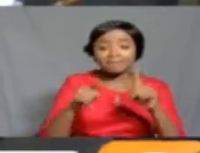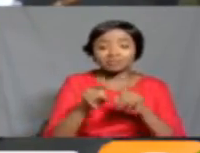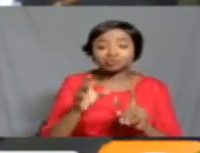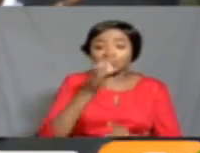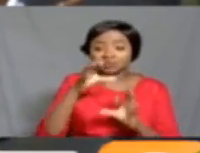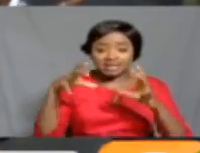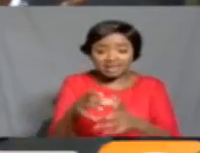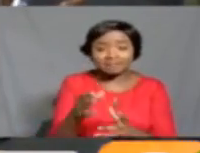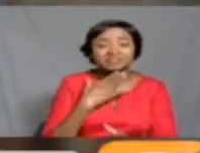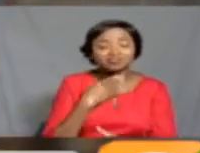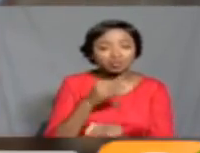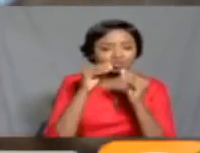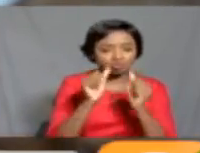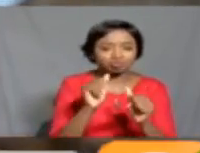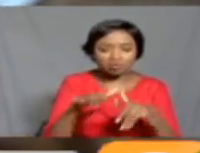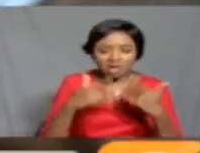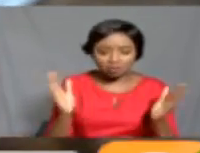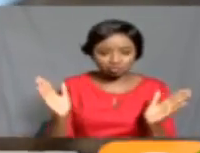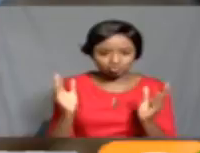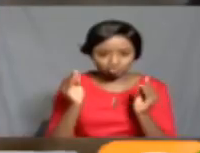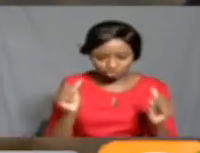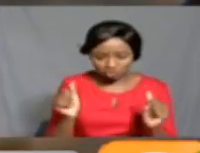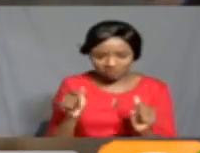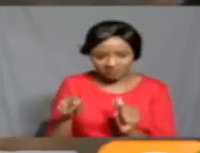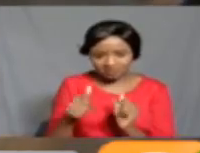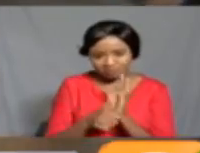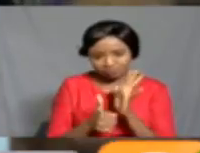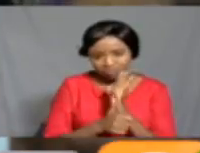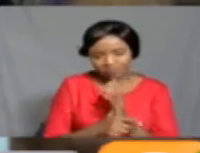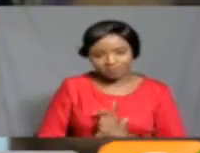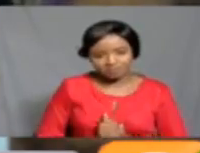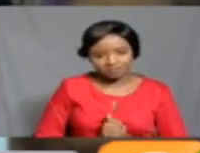companies are seeking solutions on how to curb this trend.